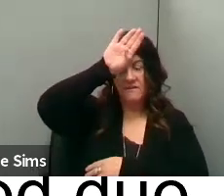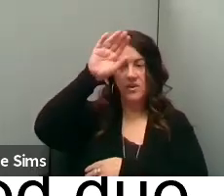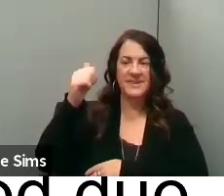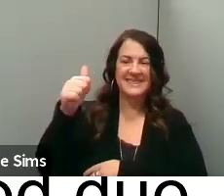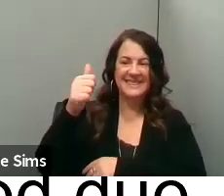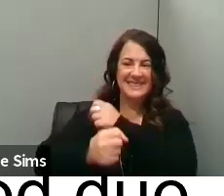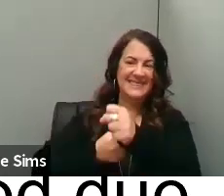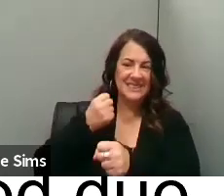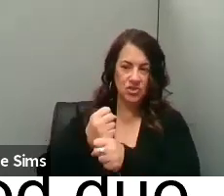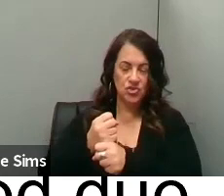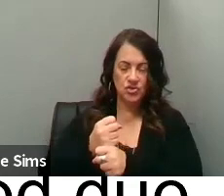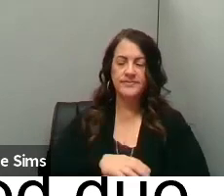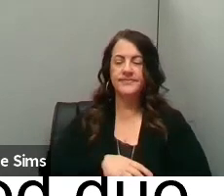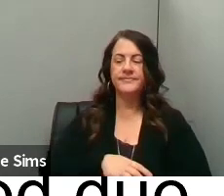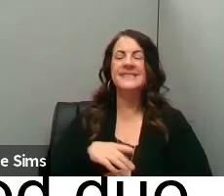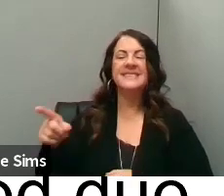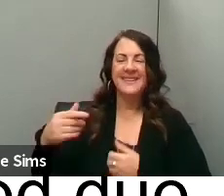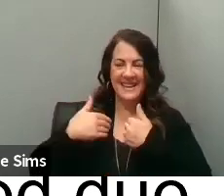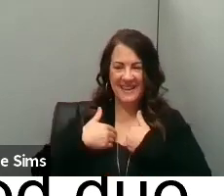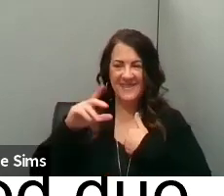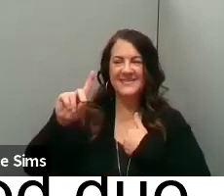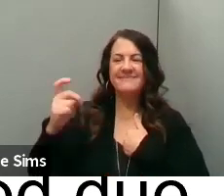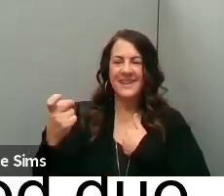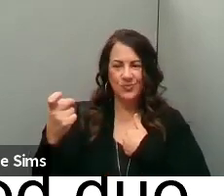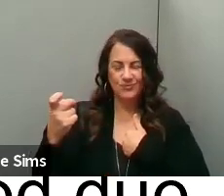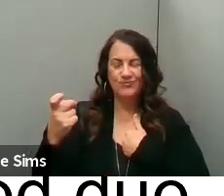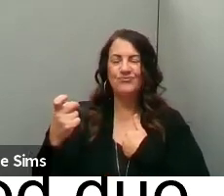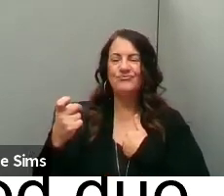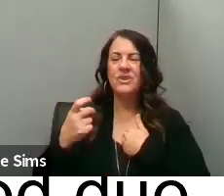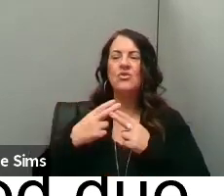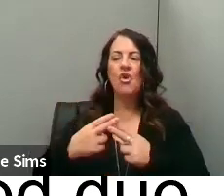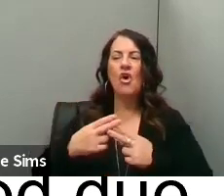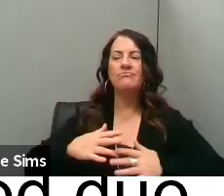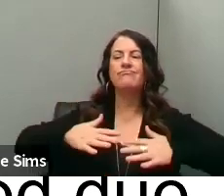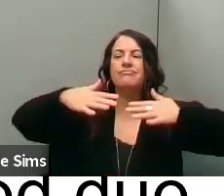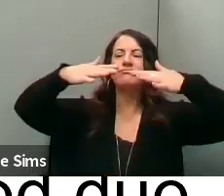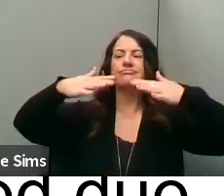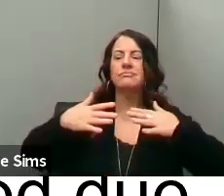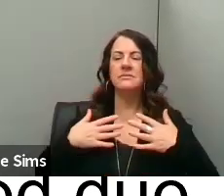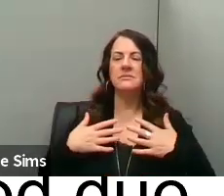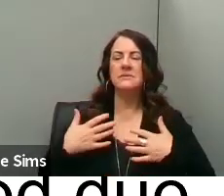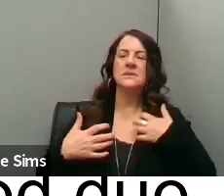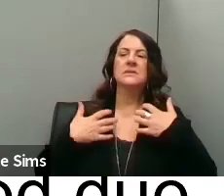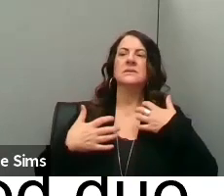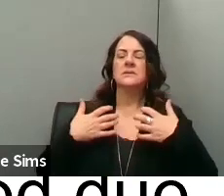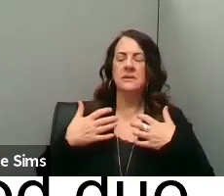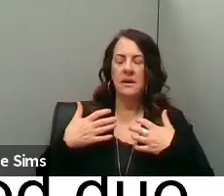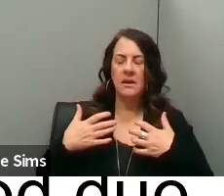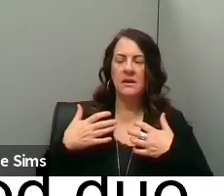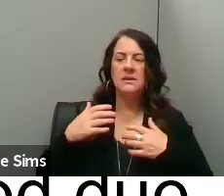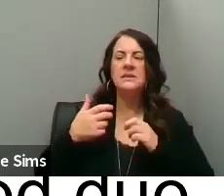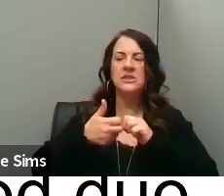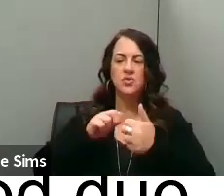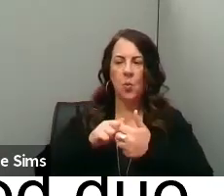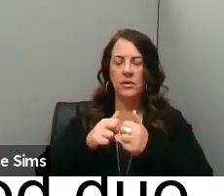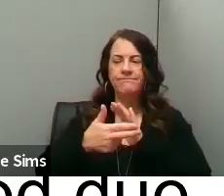is diagnosed with anxiety disorder that has worsened due to the stress of COVID-19. Gia